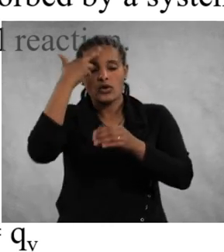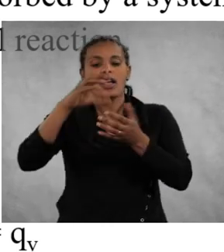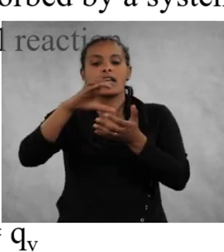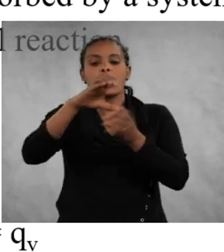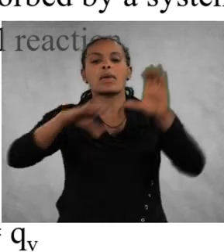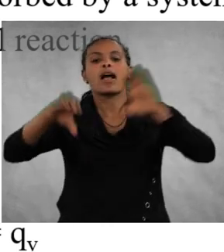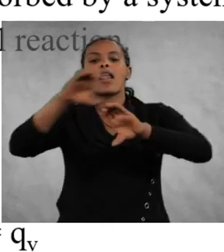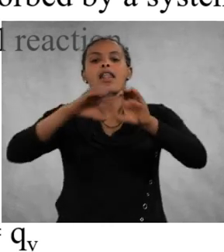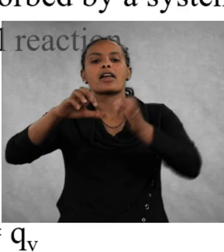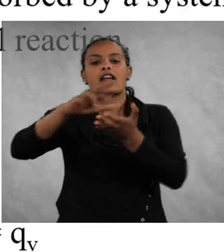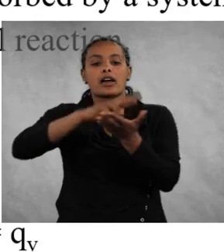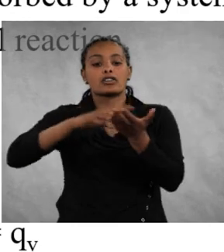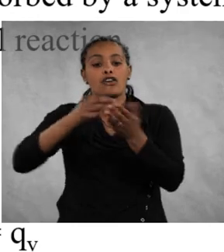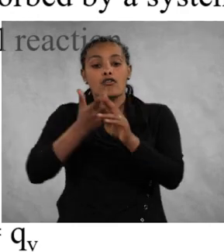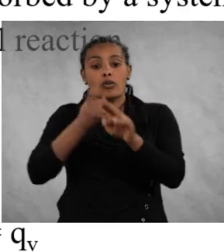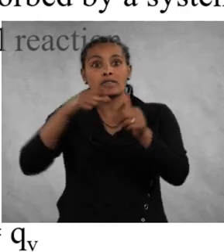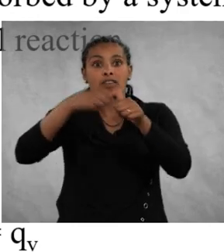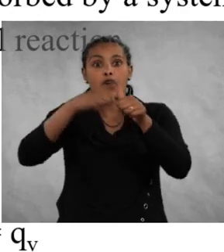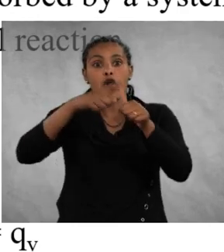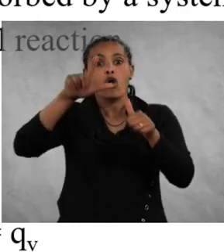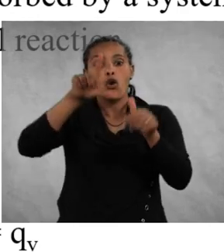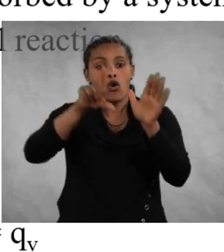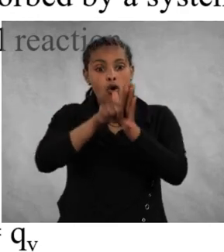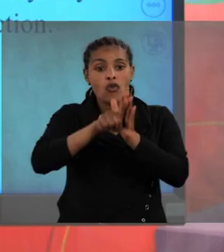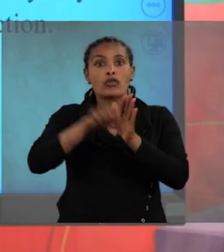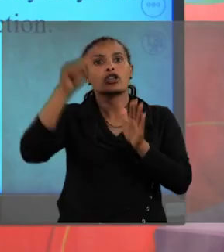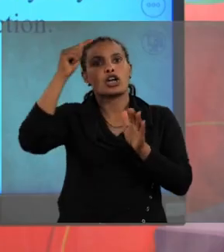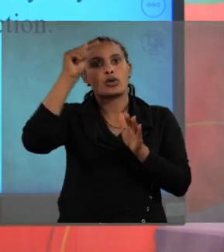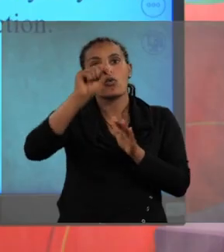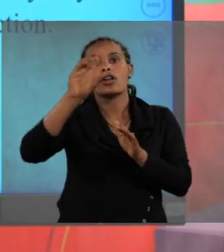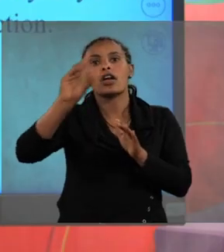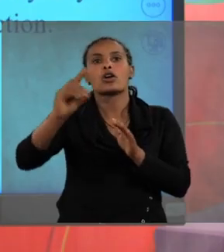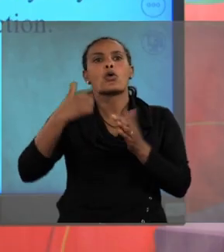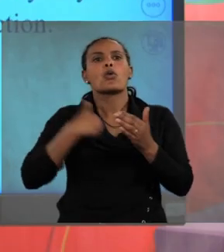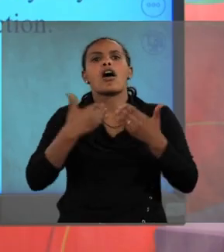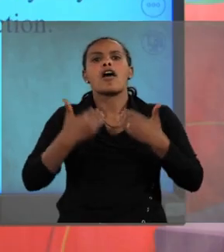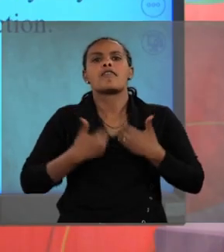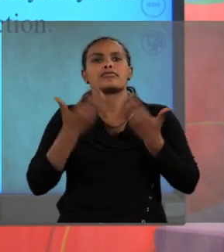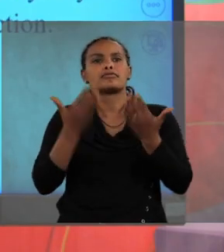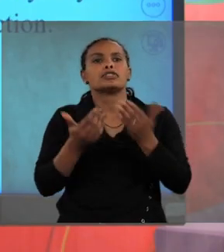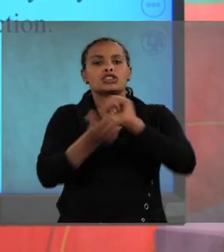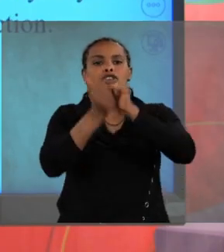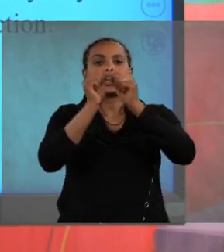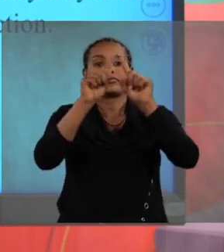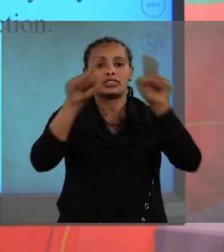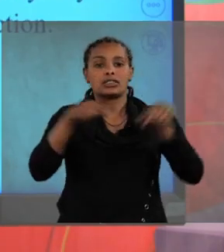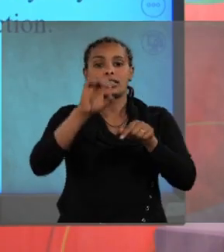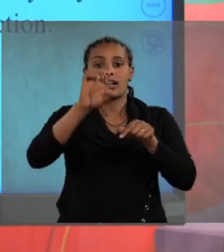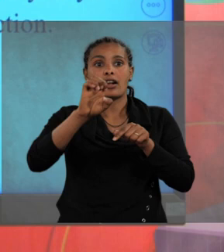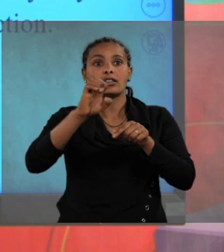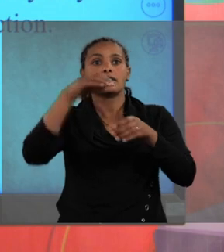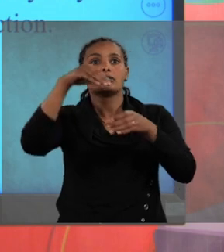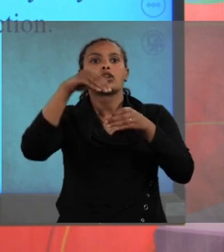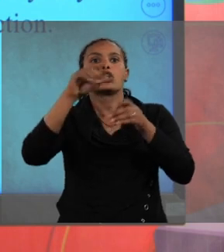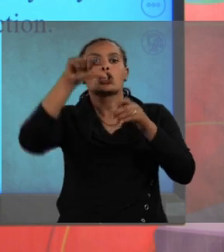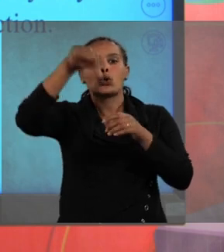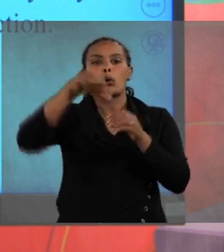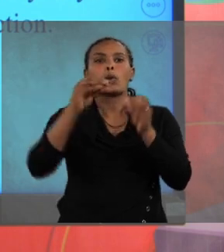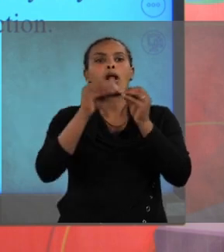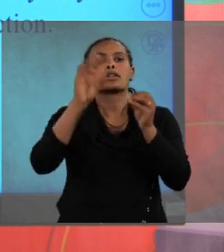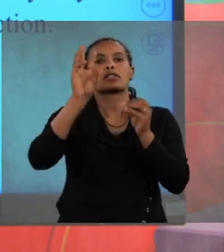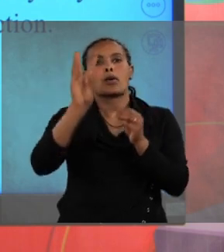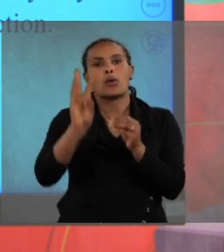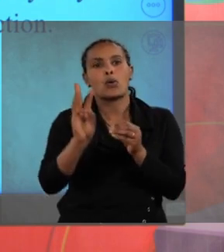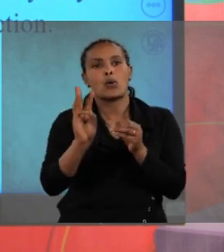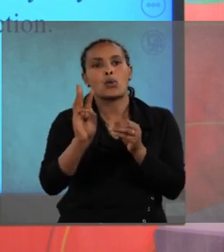chemical reaction. From the first law of thermodynamics, we have this: change in internal energy equal Q plus